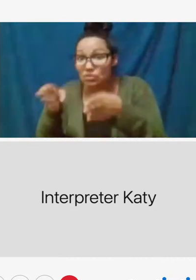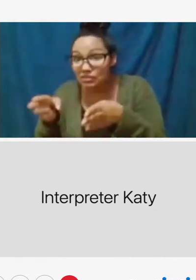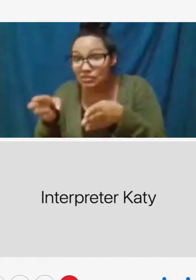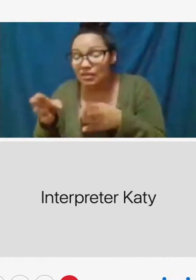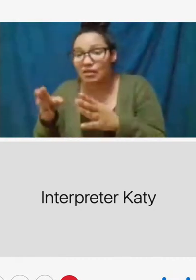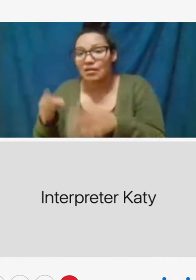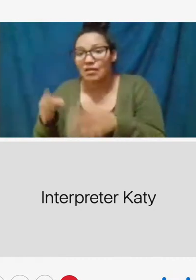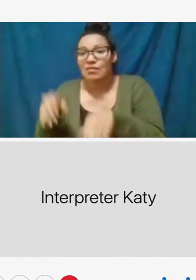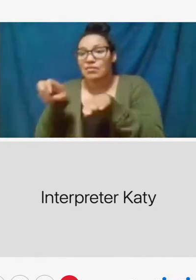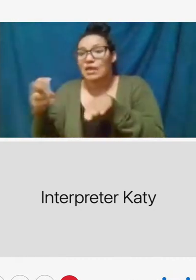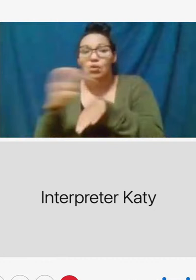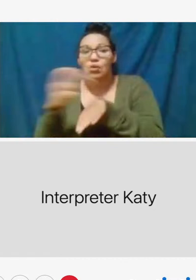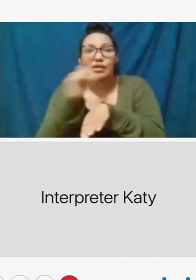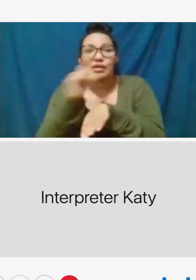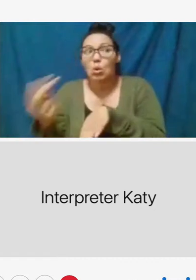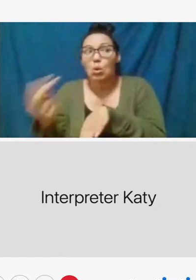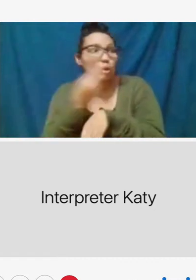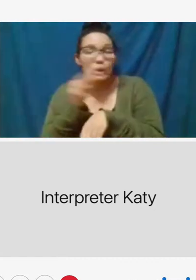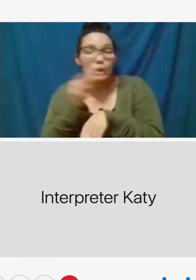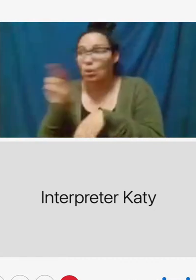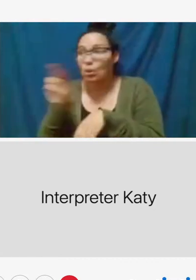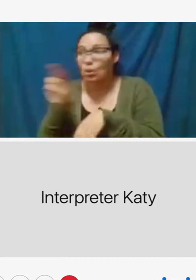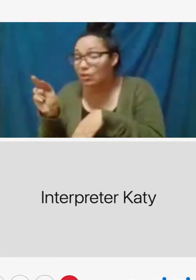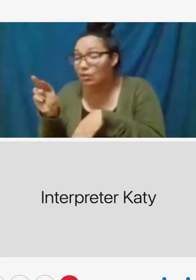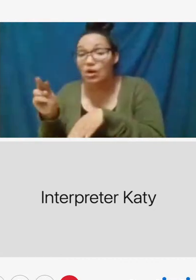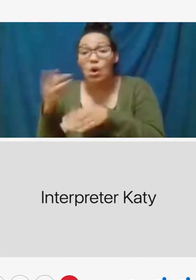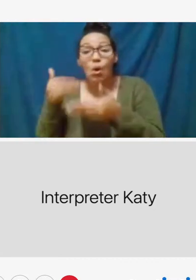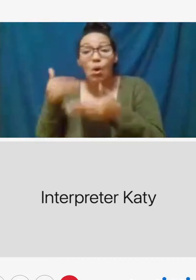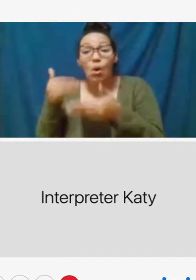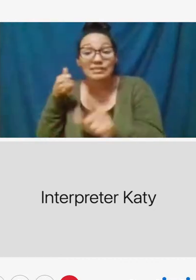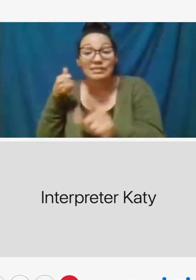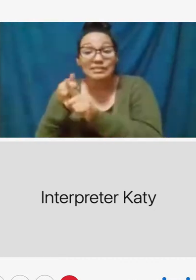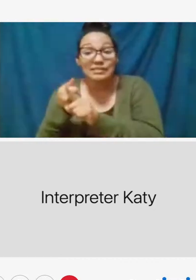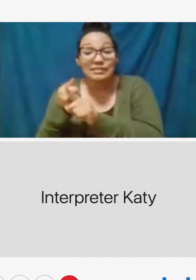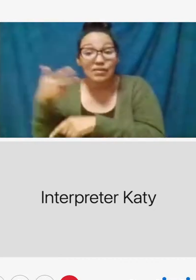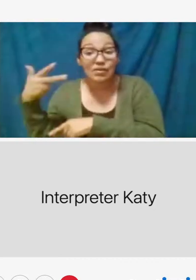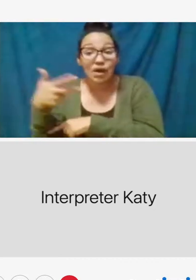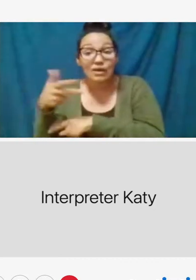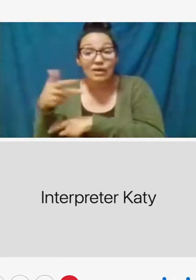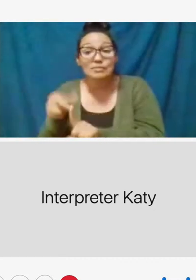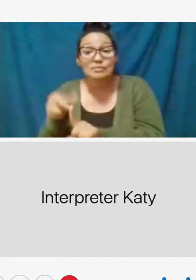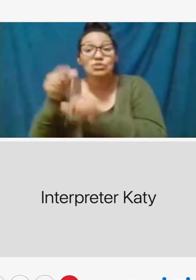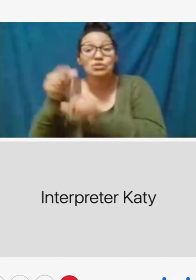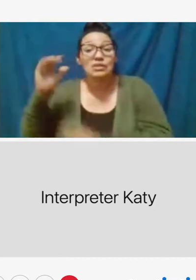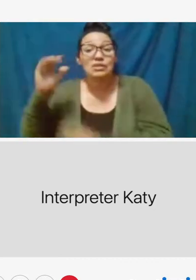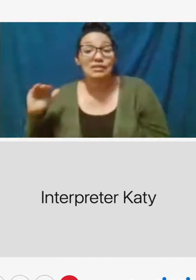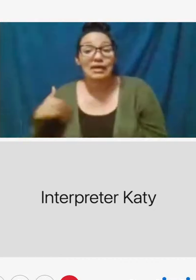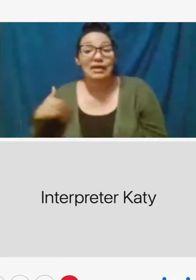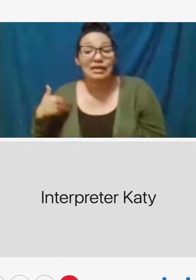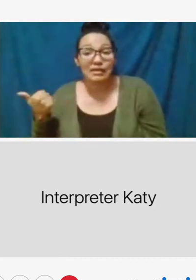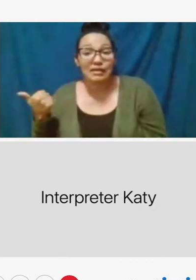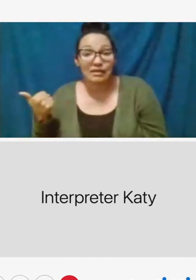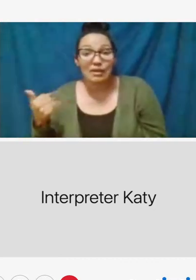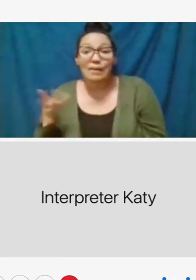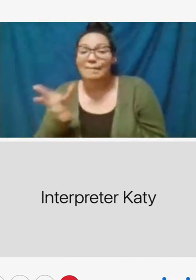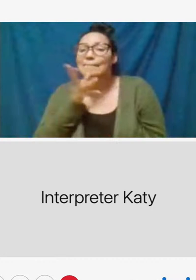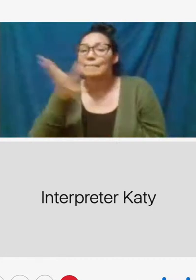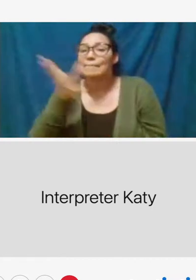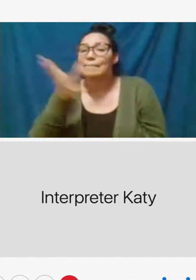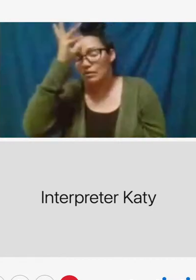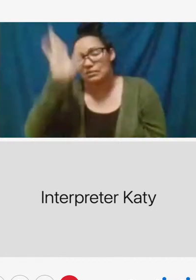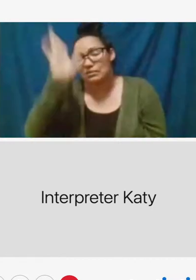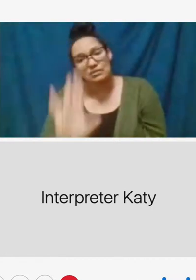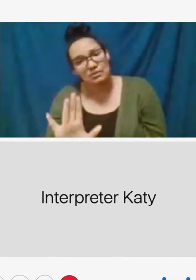ways almost get run over especially our little ones parents make the time to drop off your